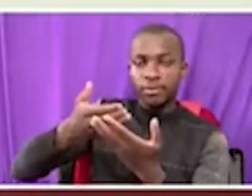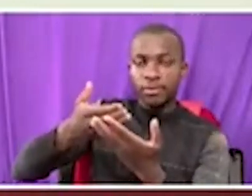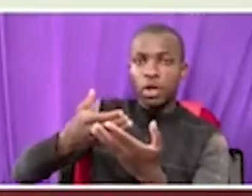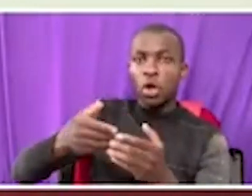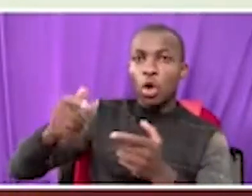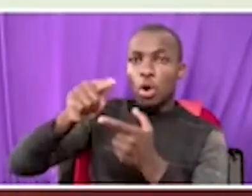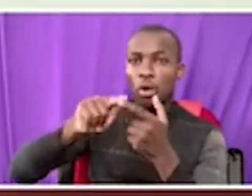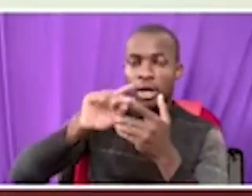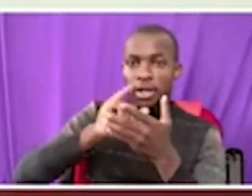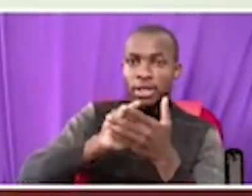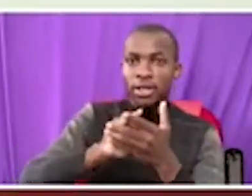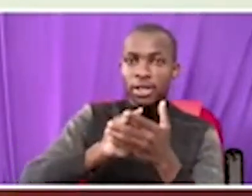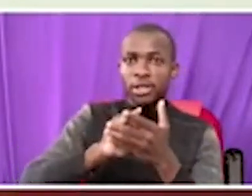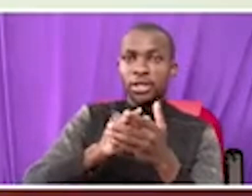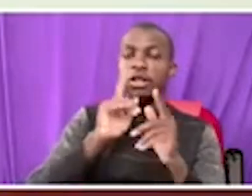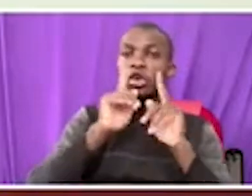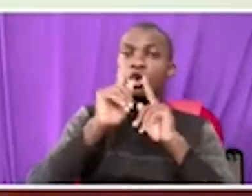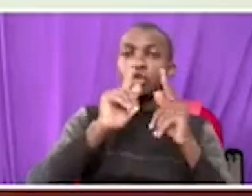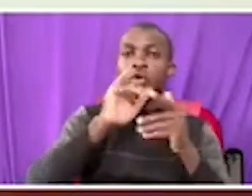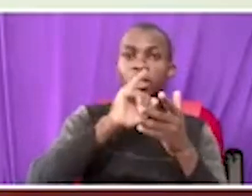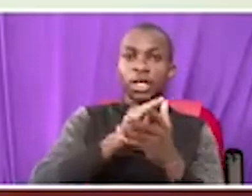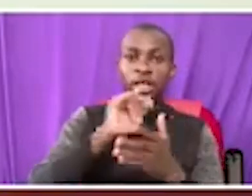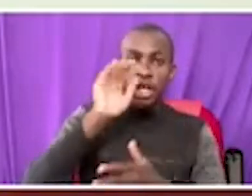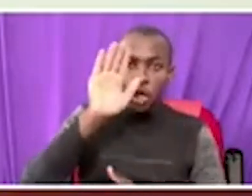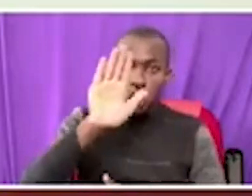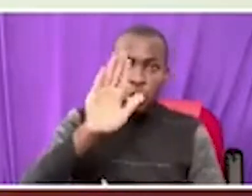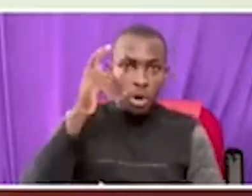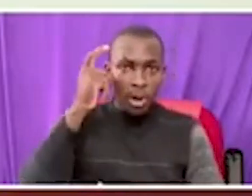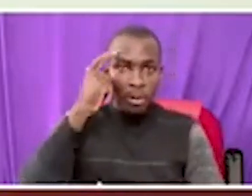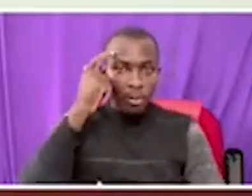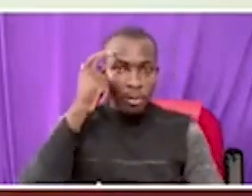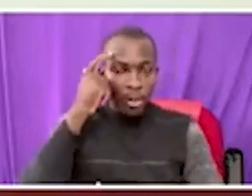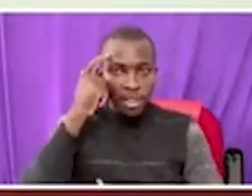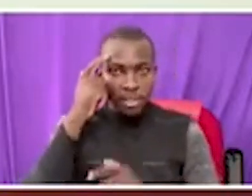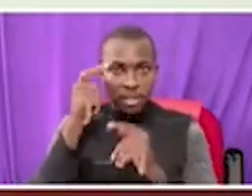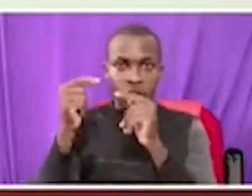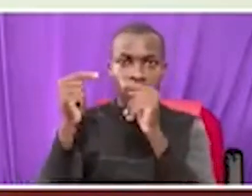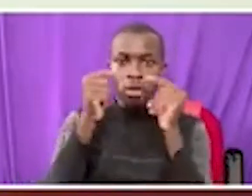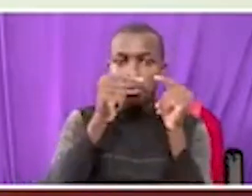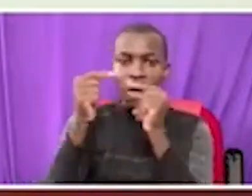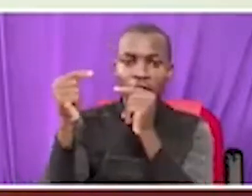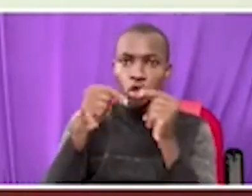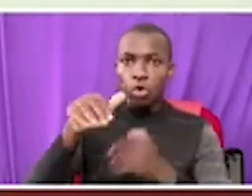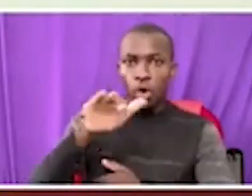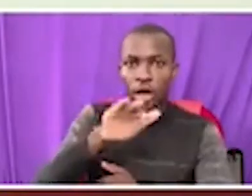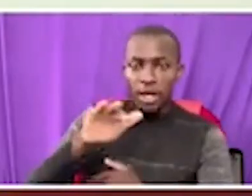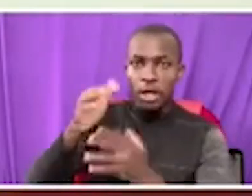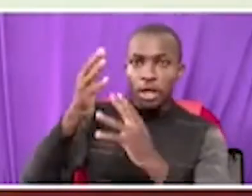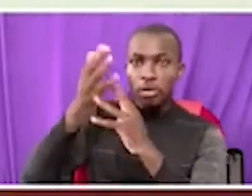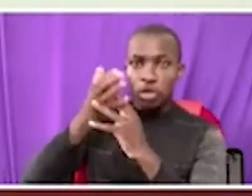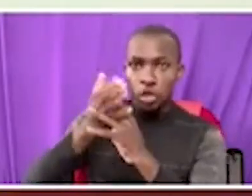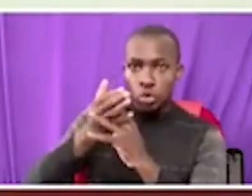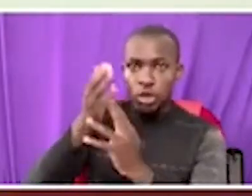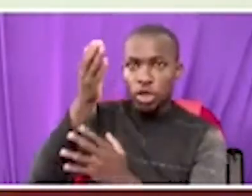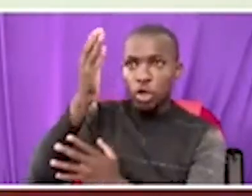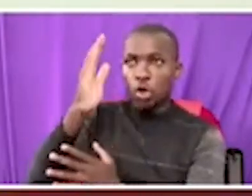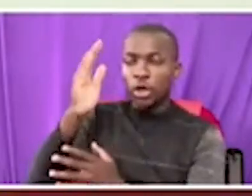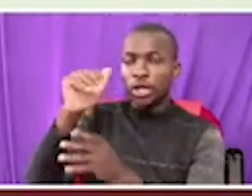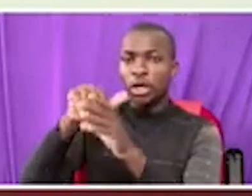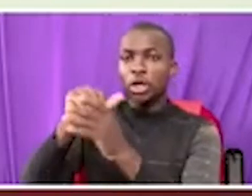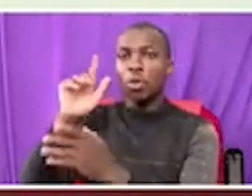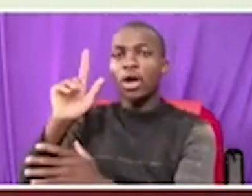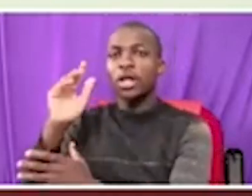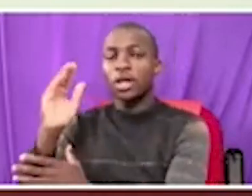When that happens, we are told that your mind is the battleground between God on the one hand